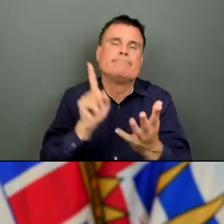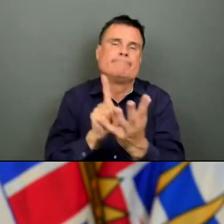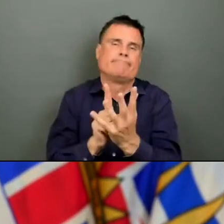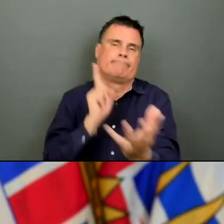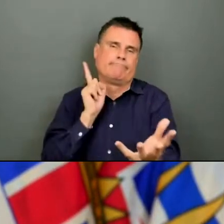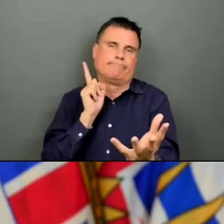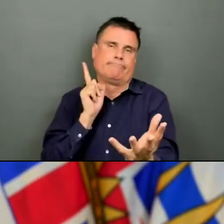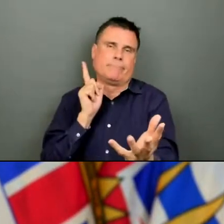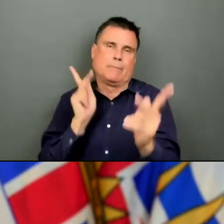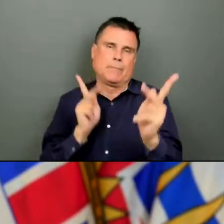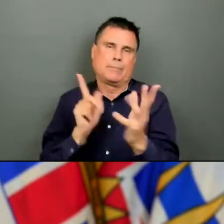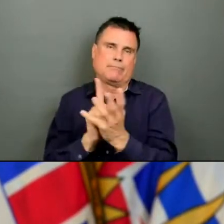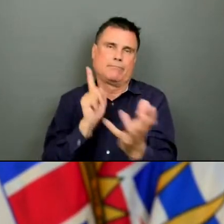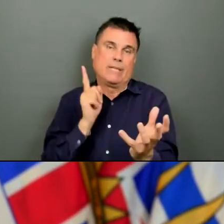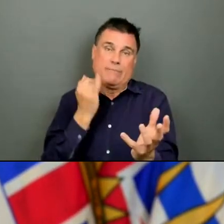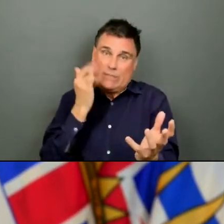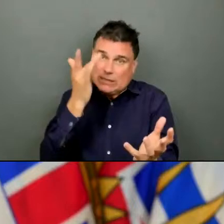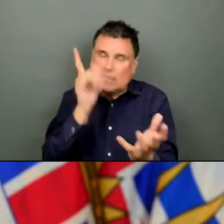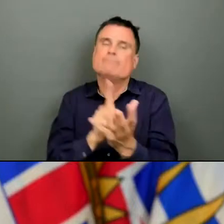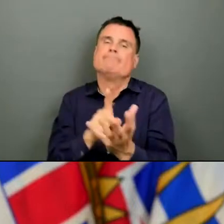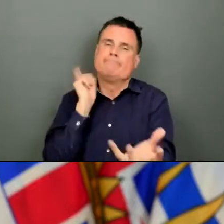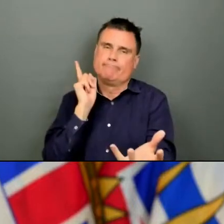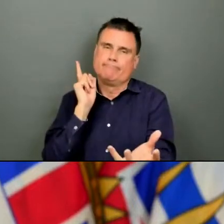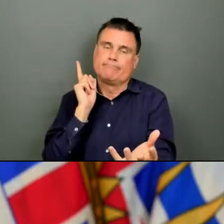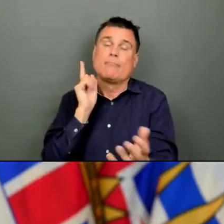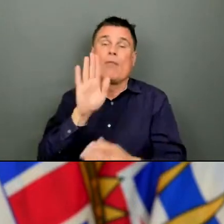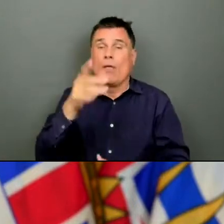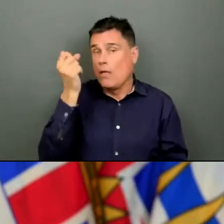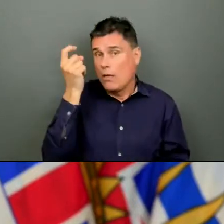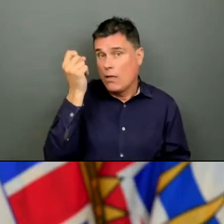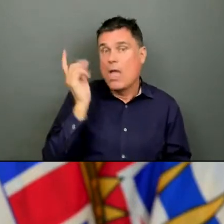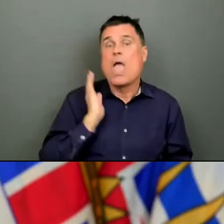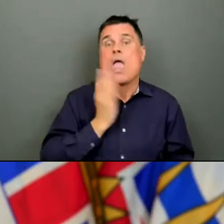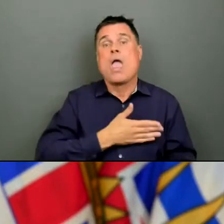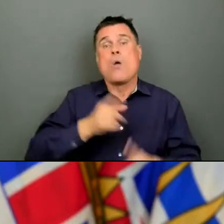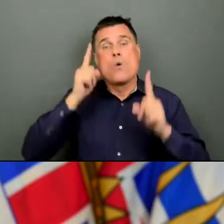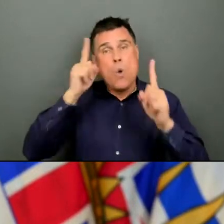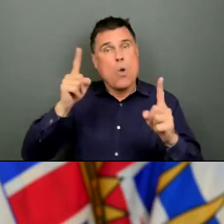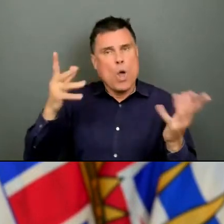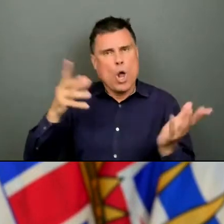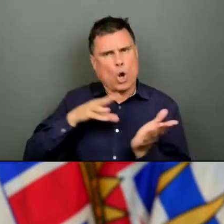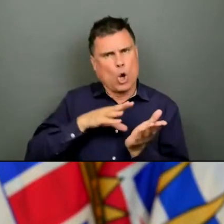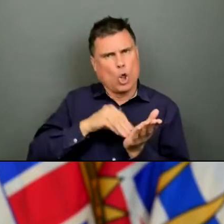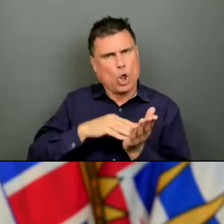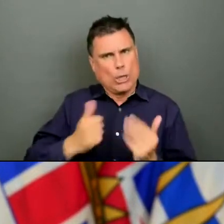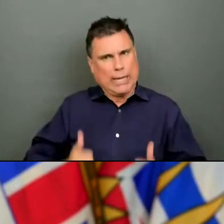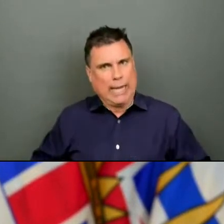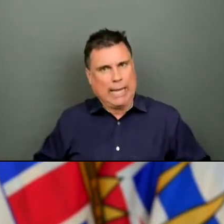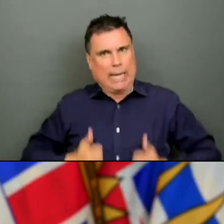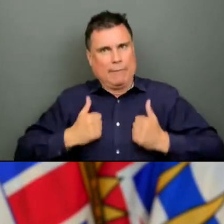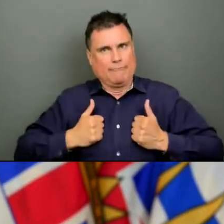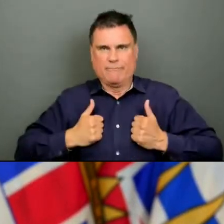to this being learning to live with COVID and recognizing that it's not